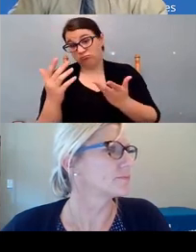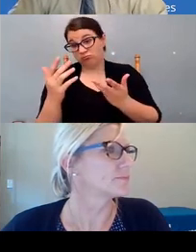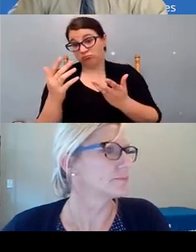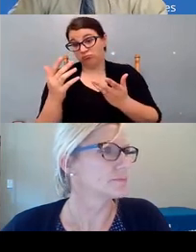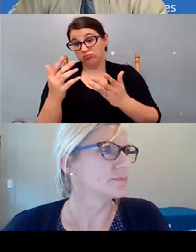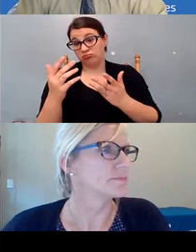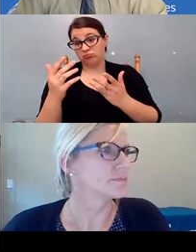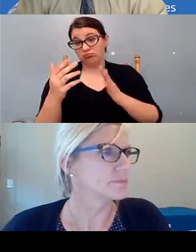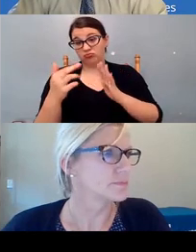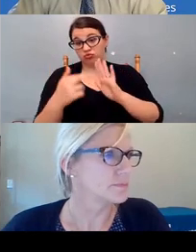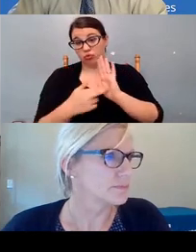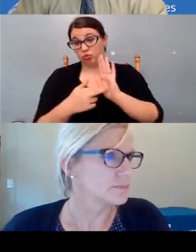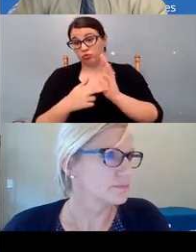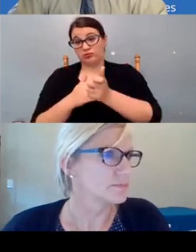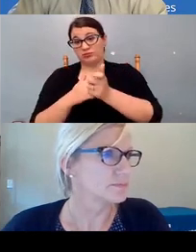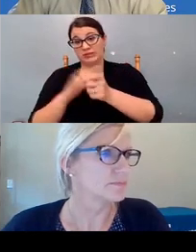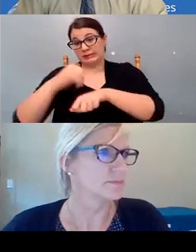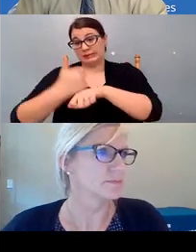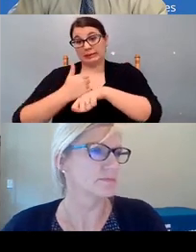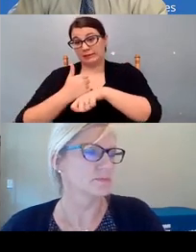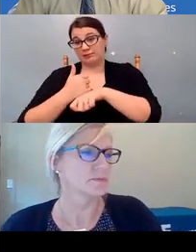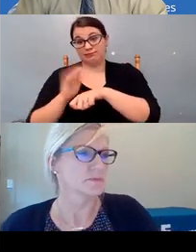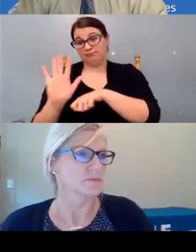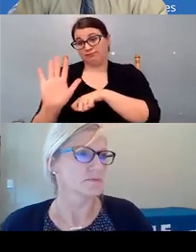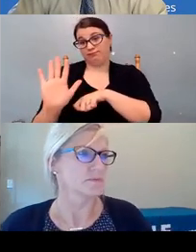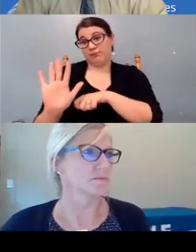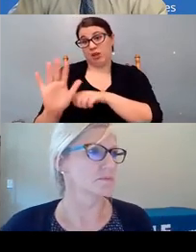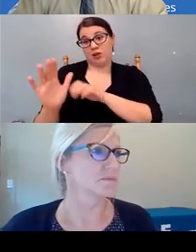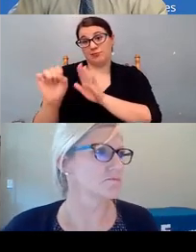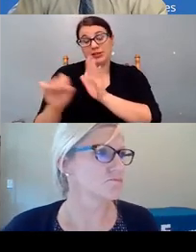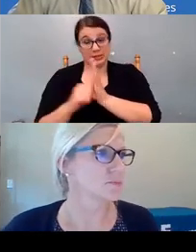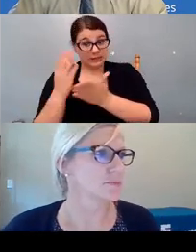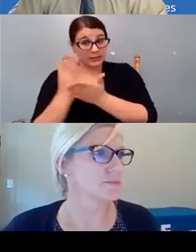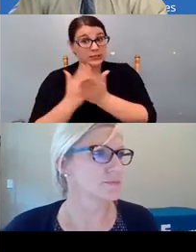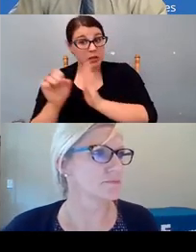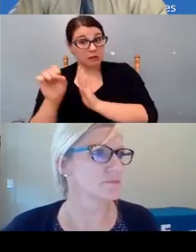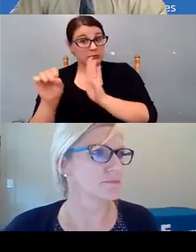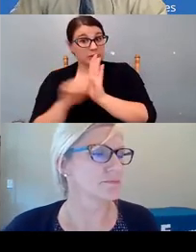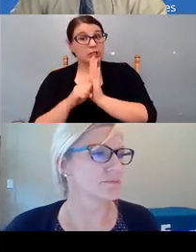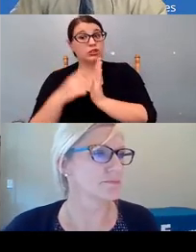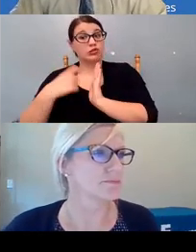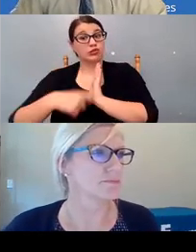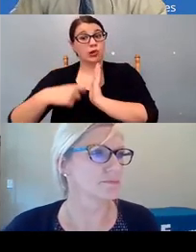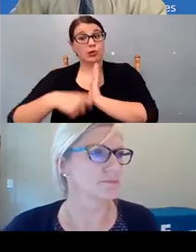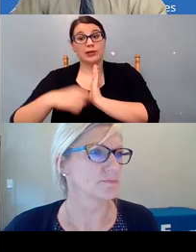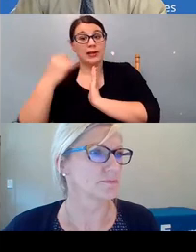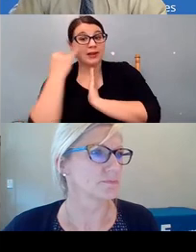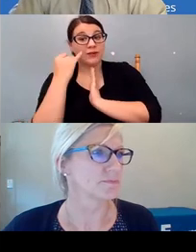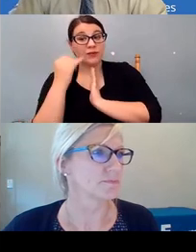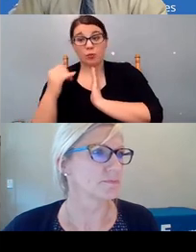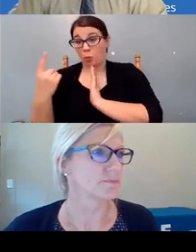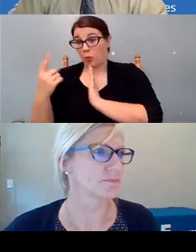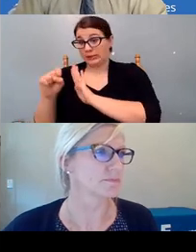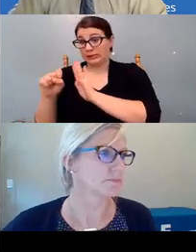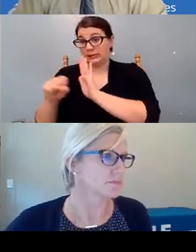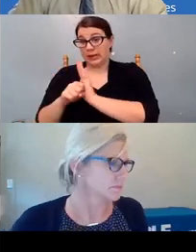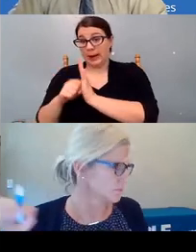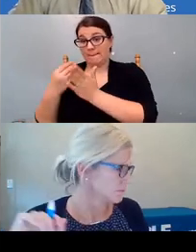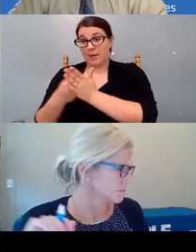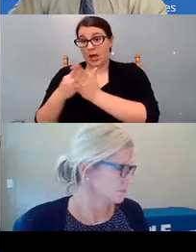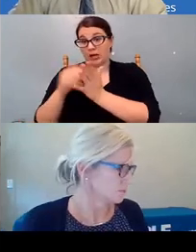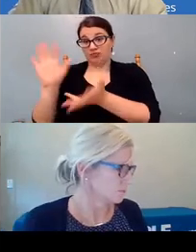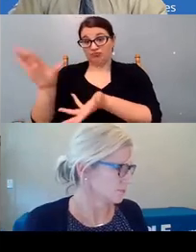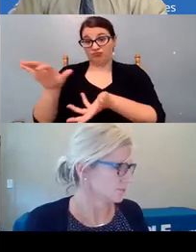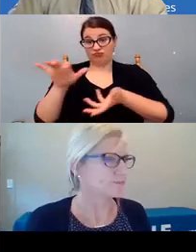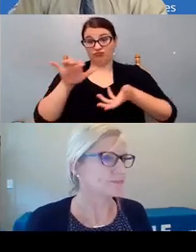do know some states, for example, that do charge fees for, like, let's say, rolling your account from one state to another. I know a number